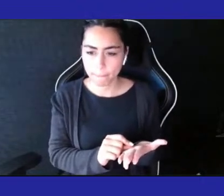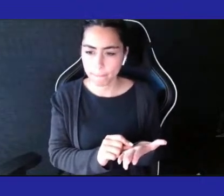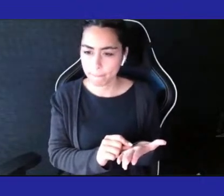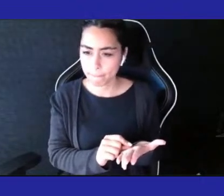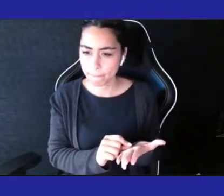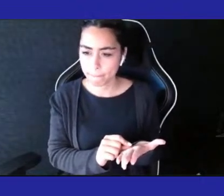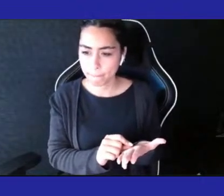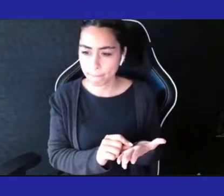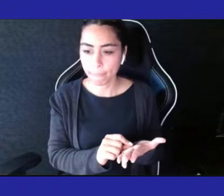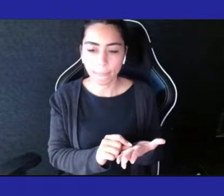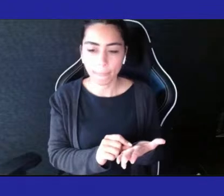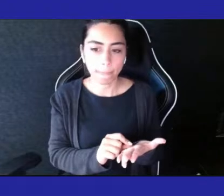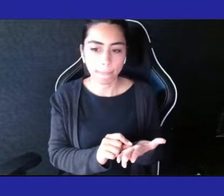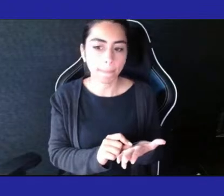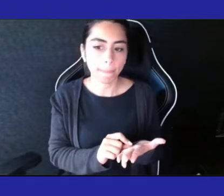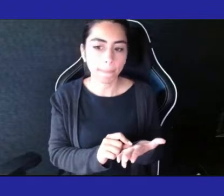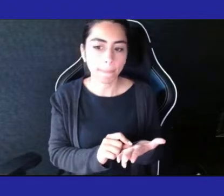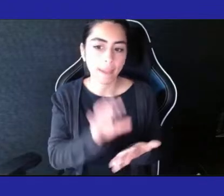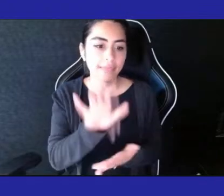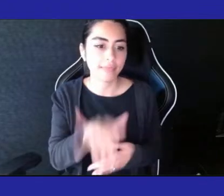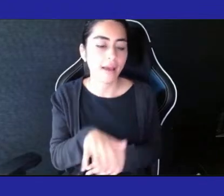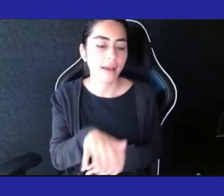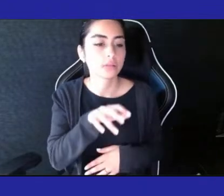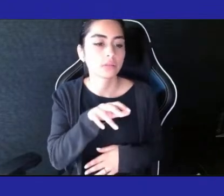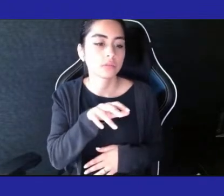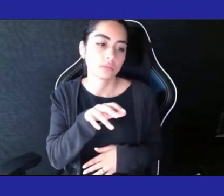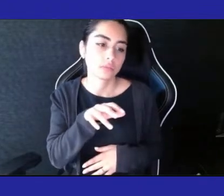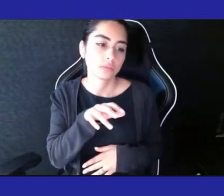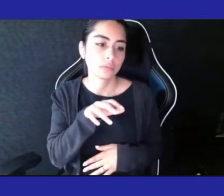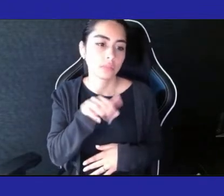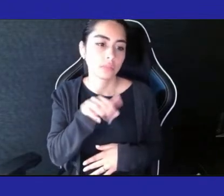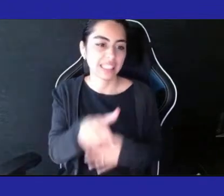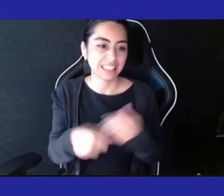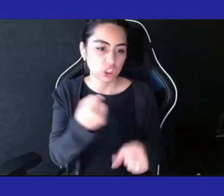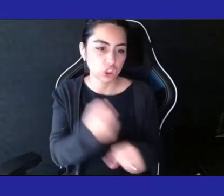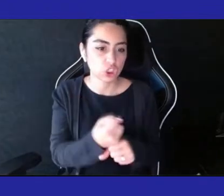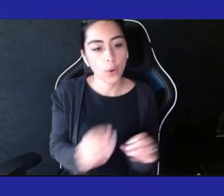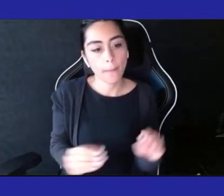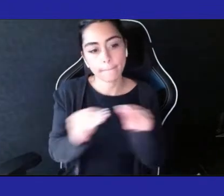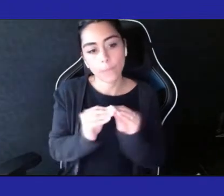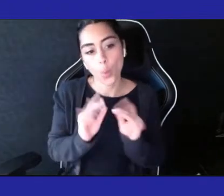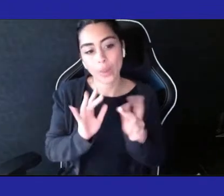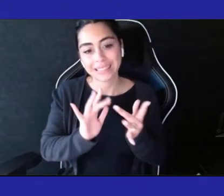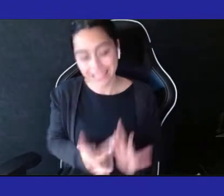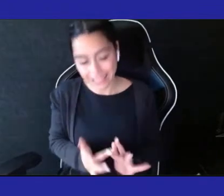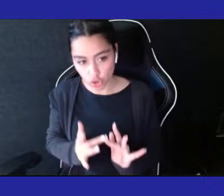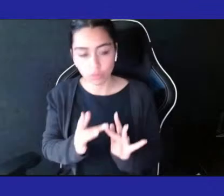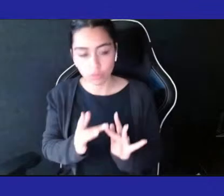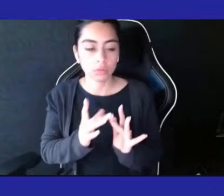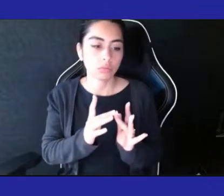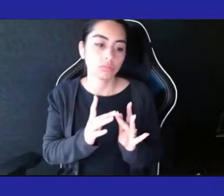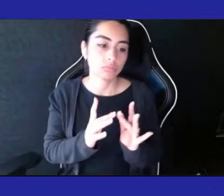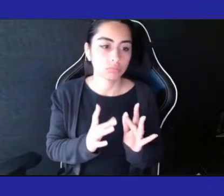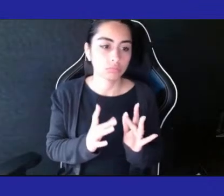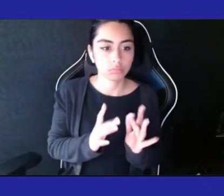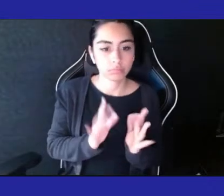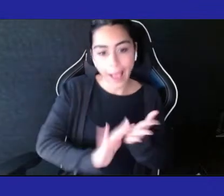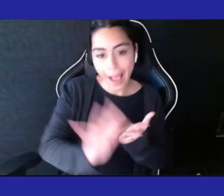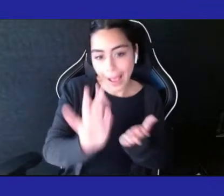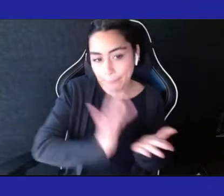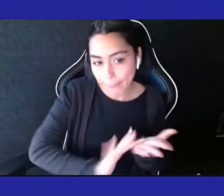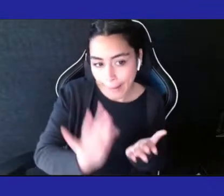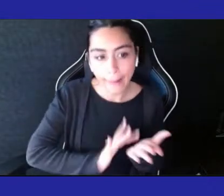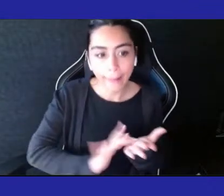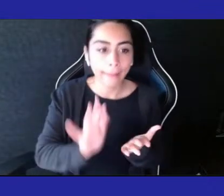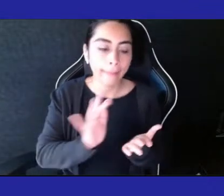It's a 2024, and we should be moving into more digital. I see Sally has iPad in front of her,